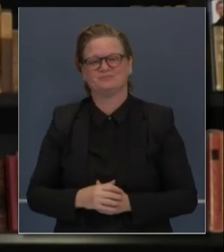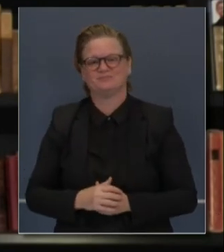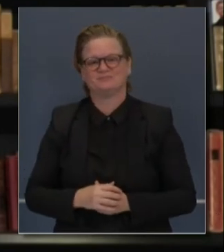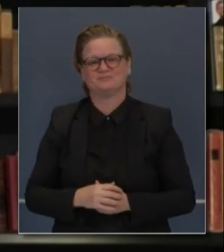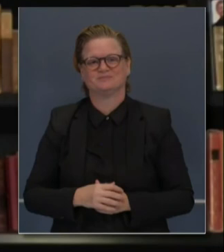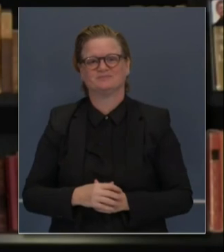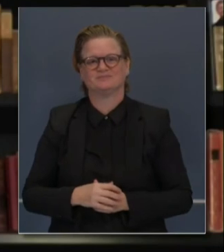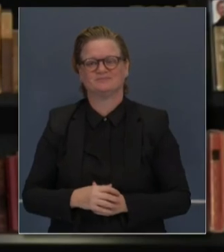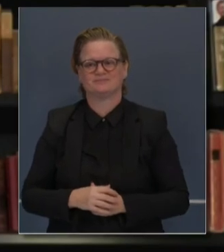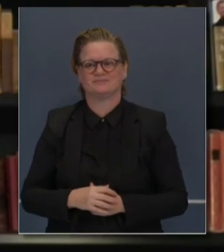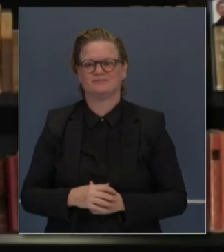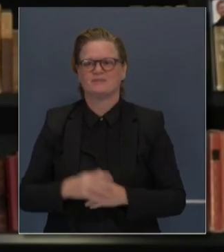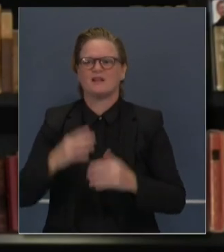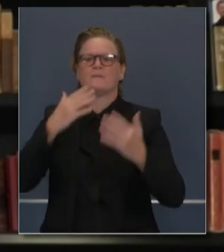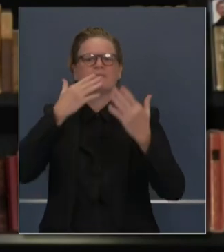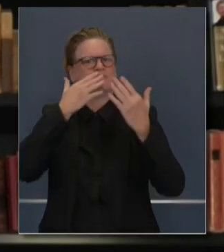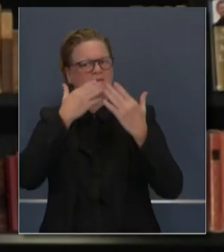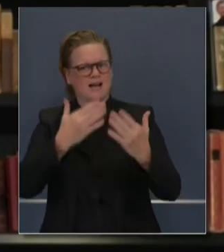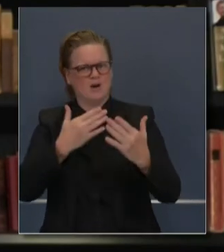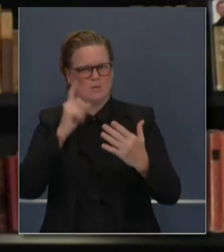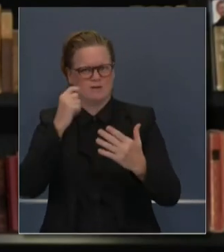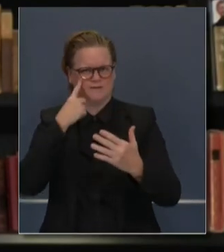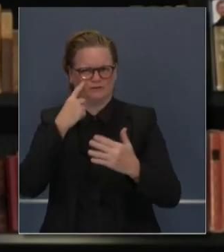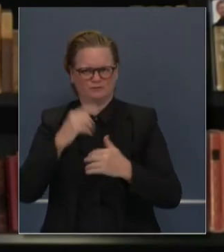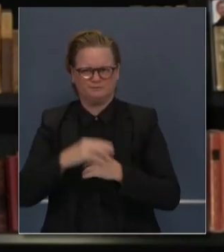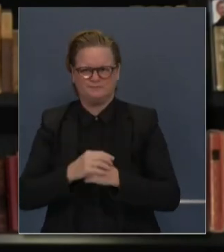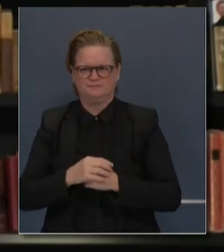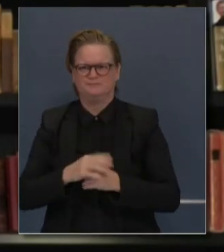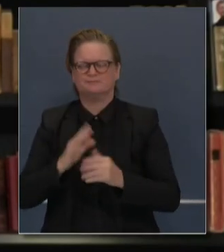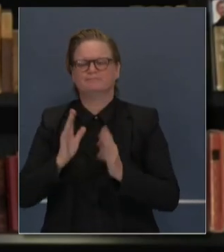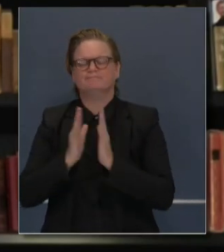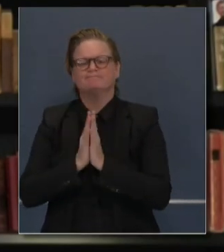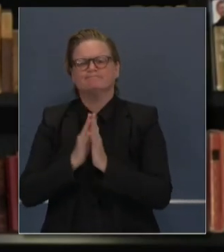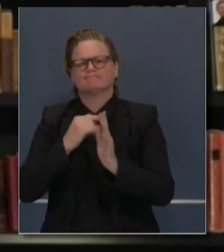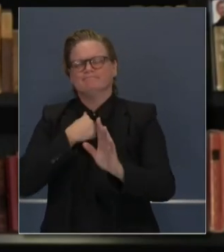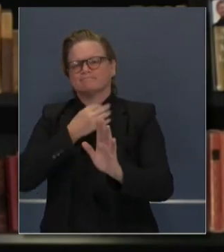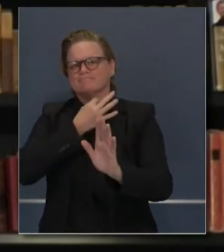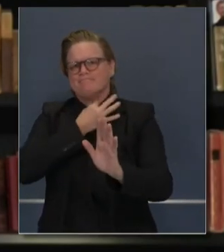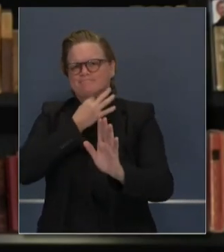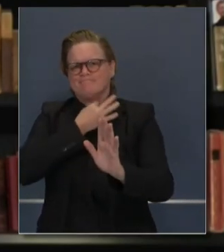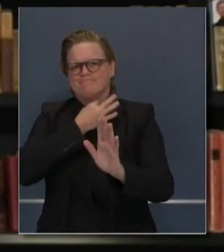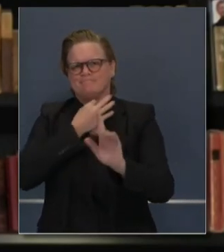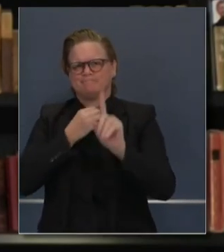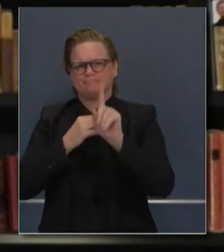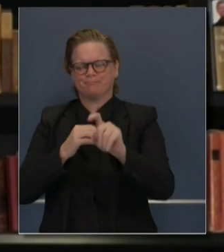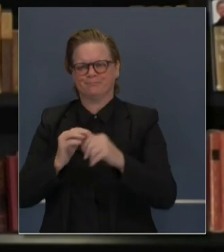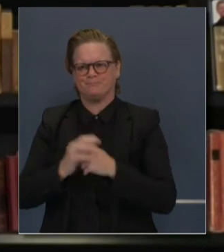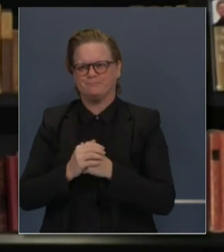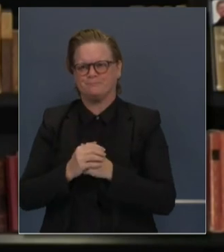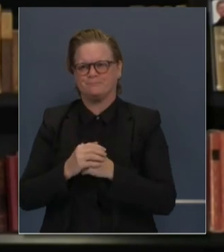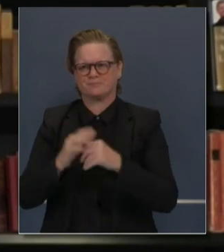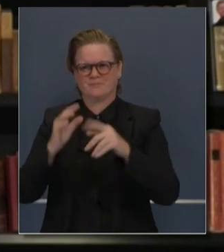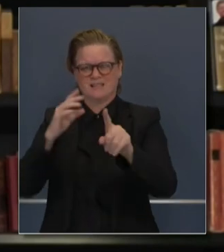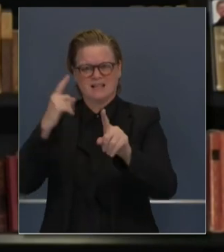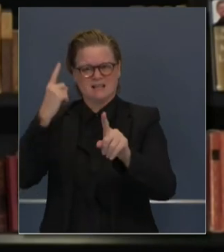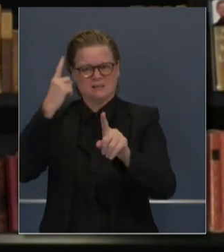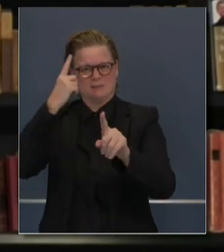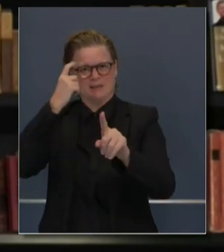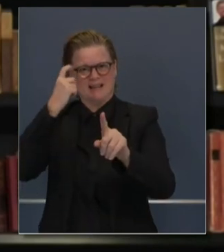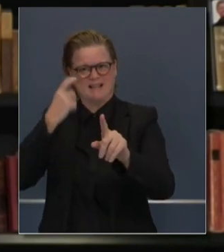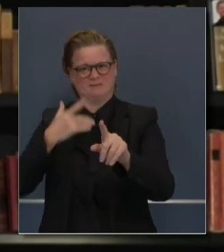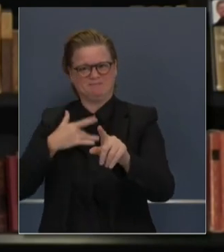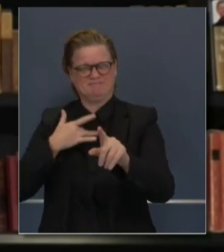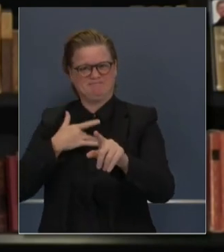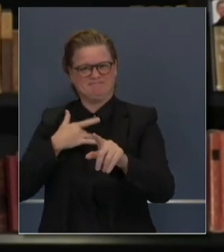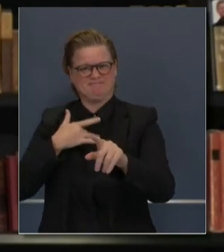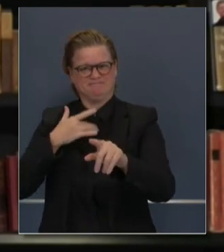Thank you, Governor. I'm wondering, a return to a potential stay-at-home order, what we've learned